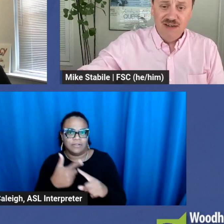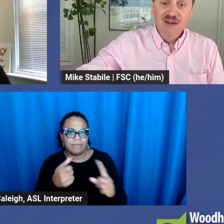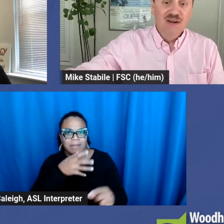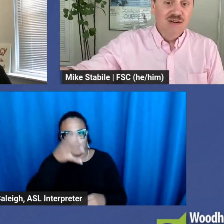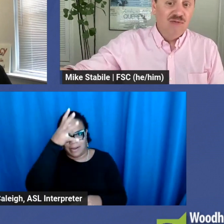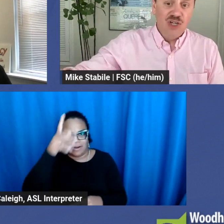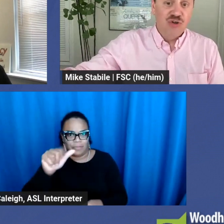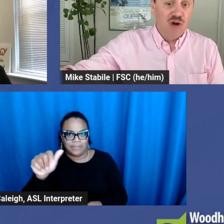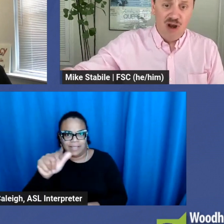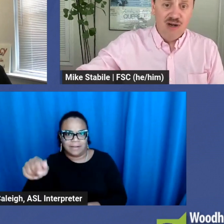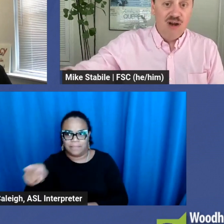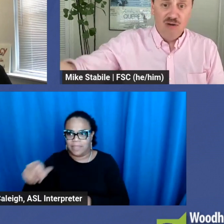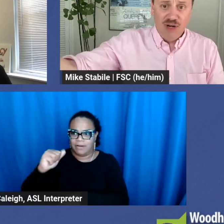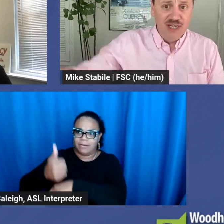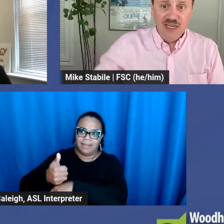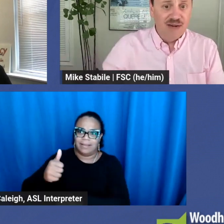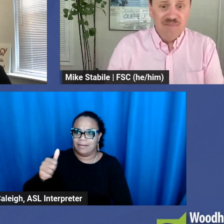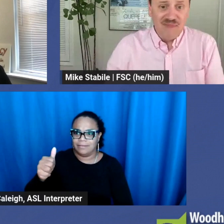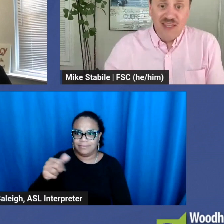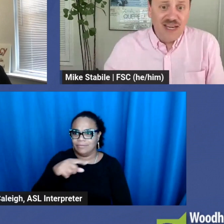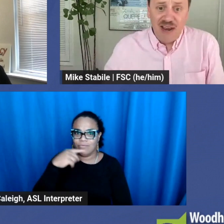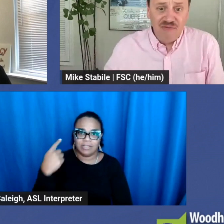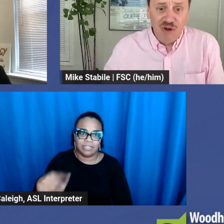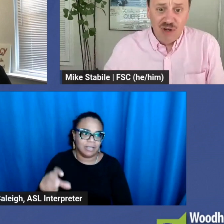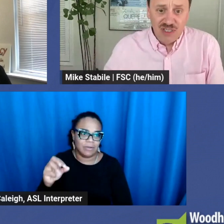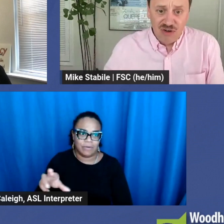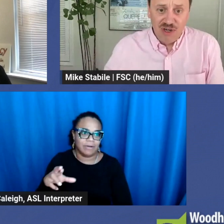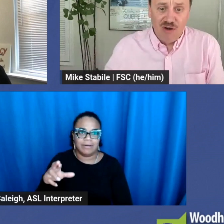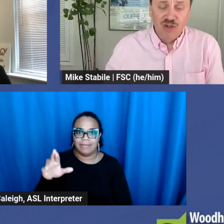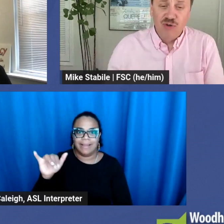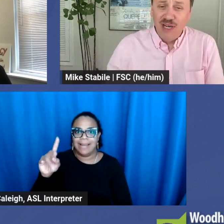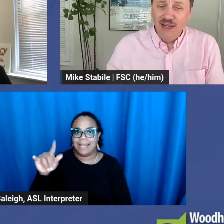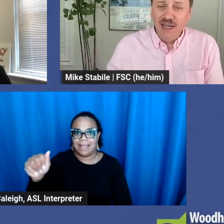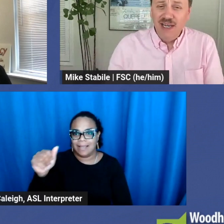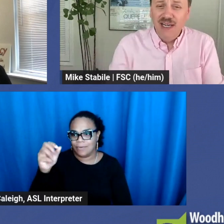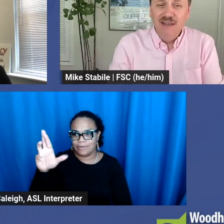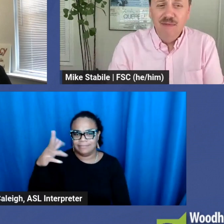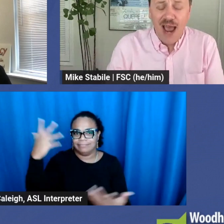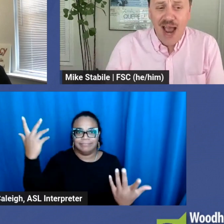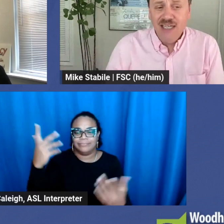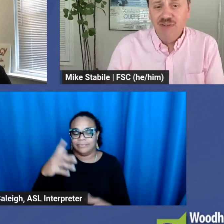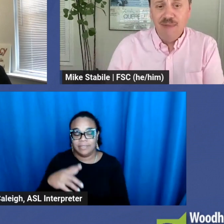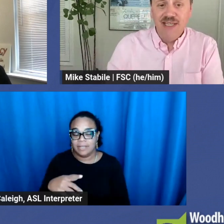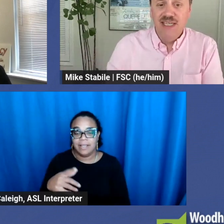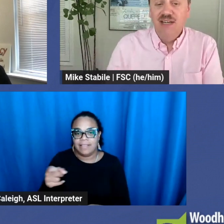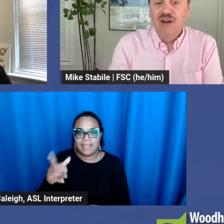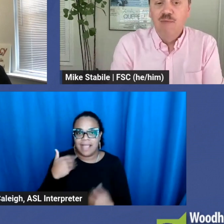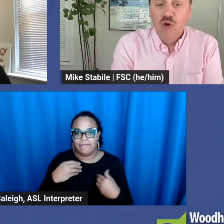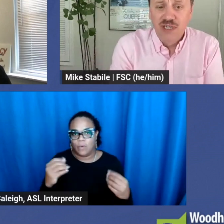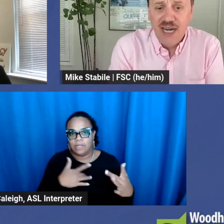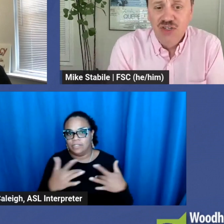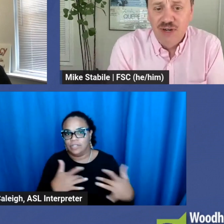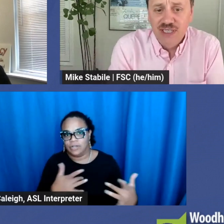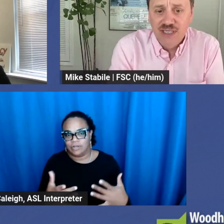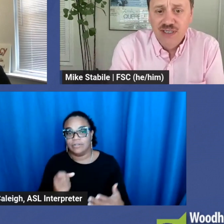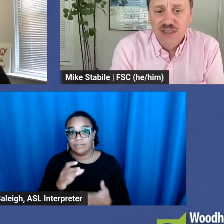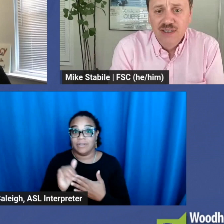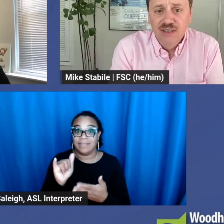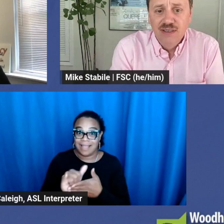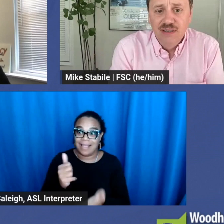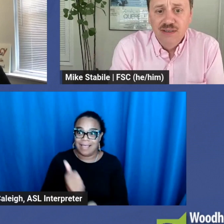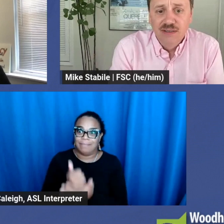based in Russia or Hong Kong or India, and they have no concern at all. So it actively makes the internet more